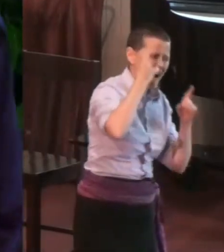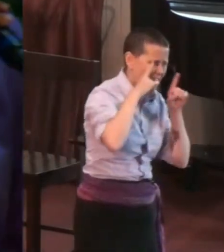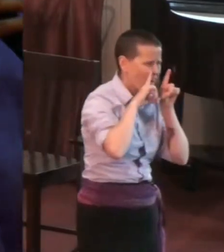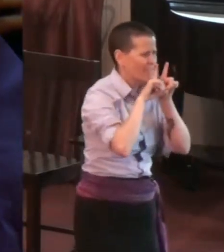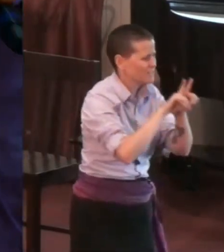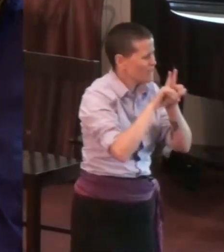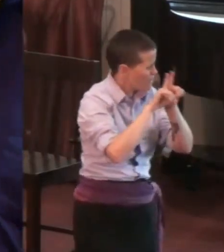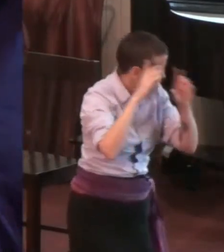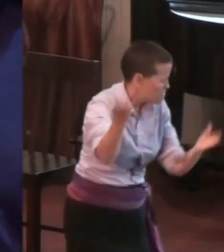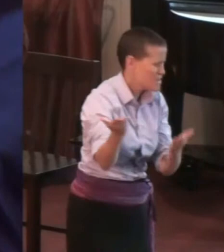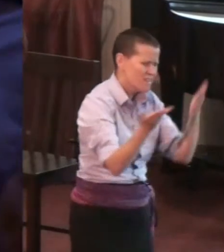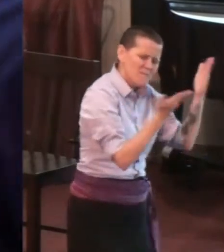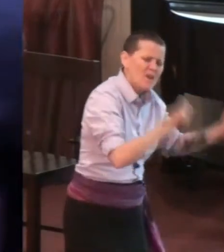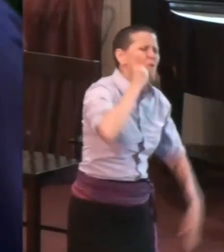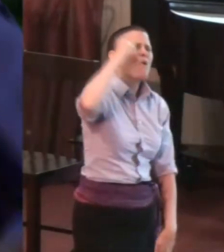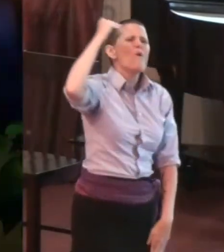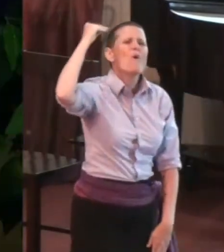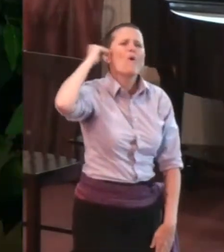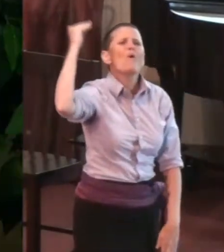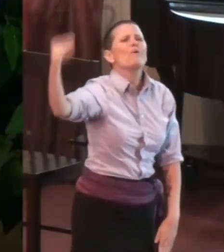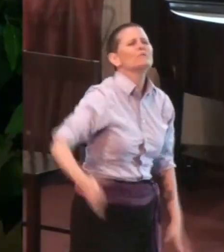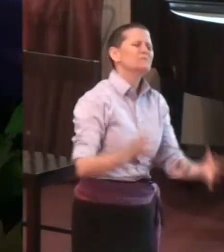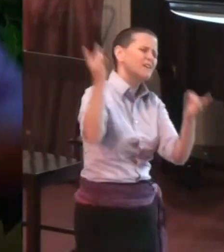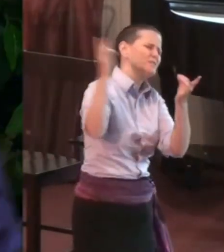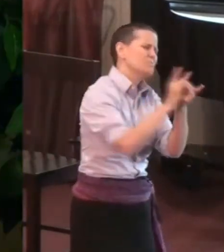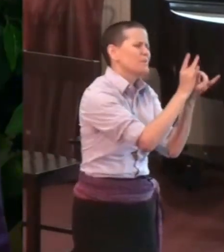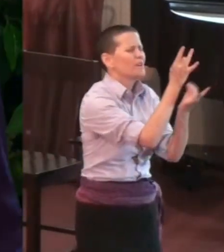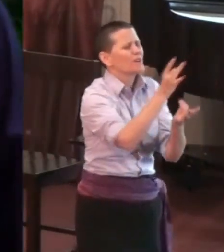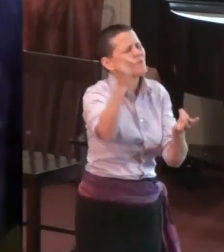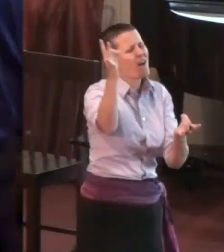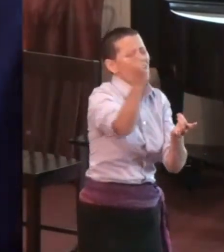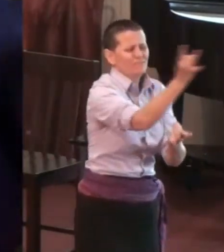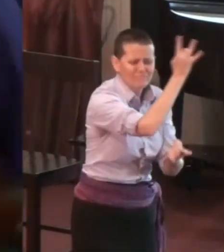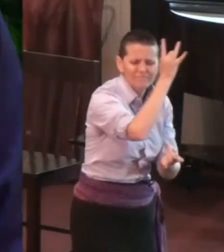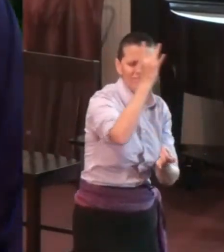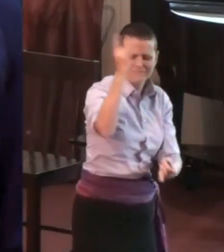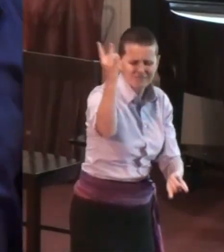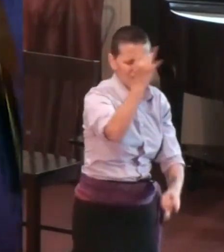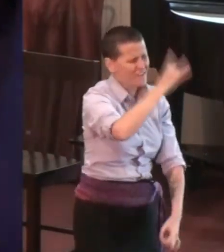oh, you bring me home. Spirit,